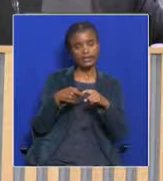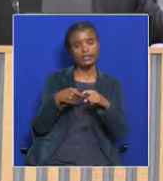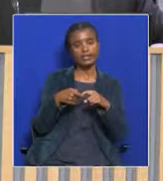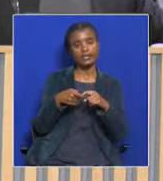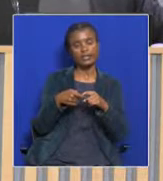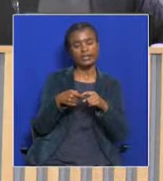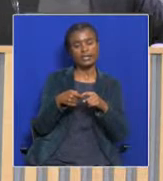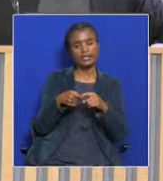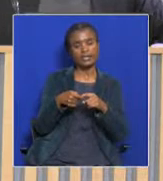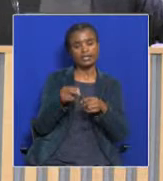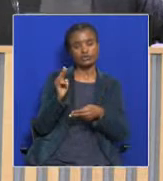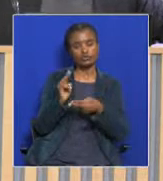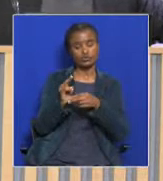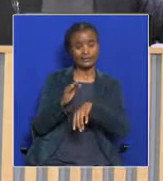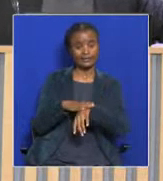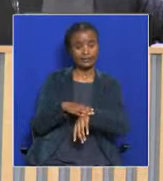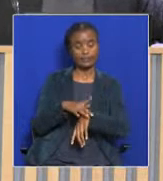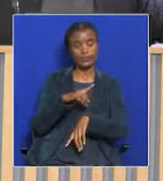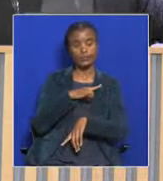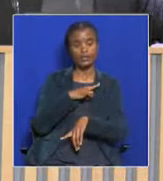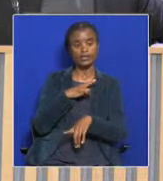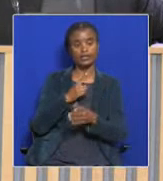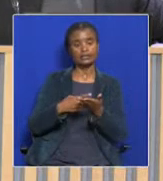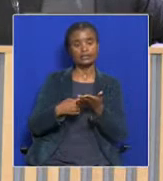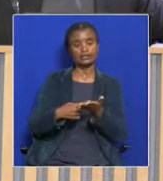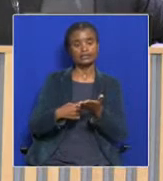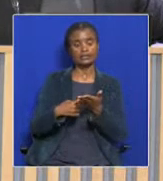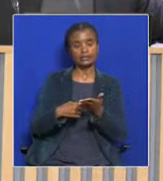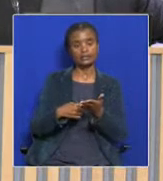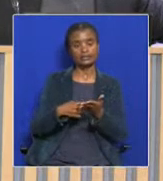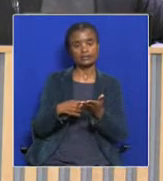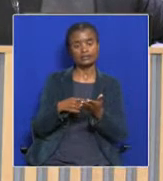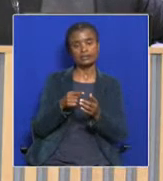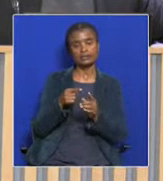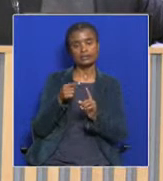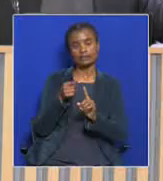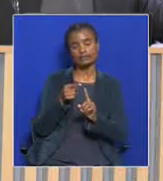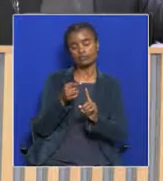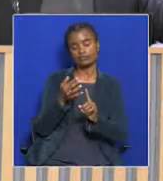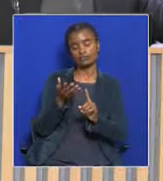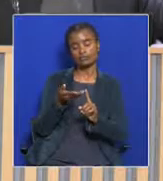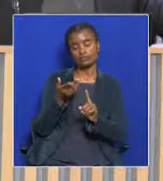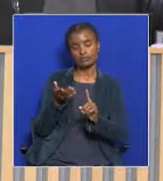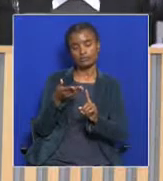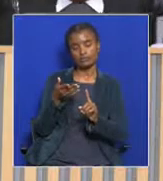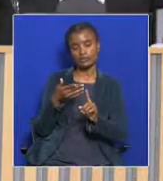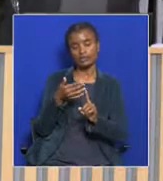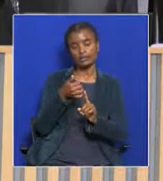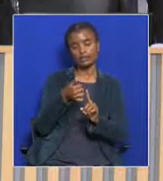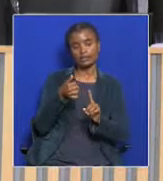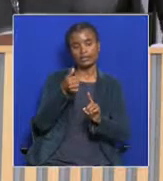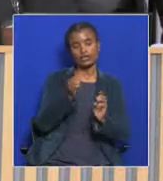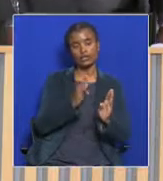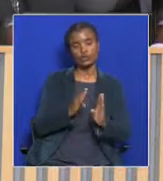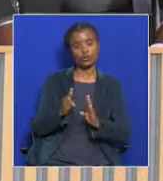discuss the kennels of the logistics. Yes. logistical arrangements. Thank you, Chair.